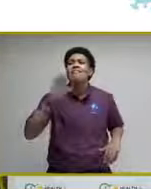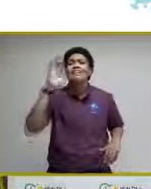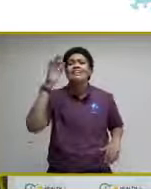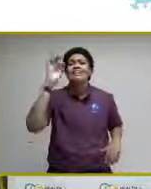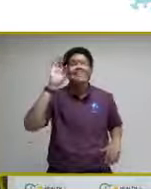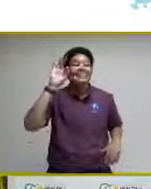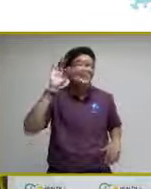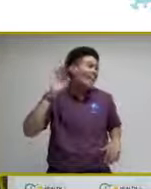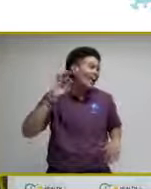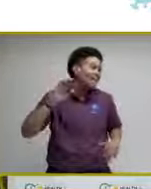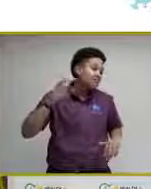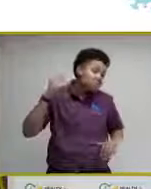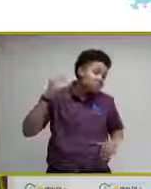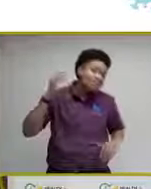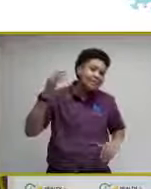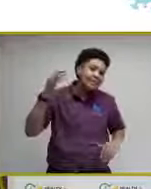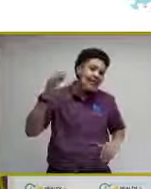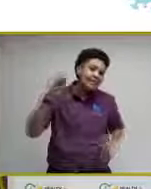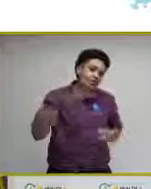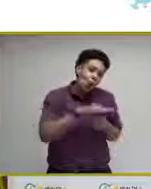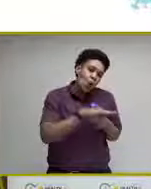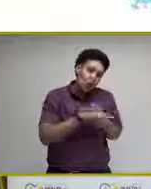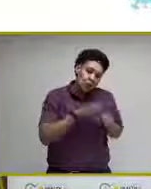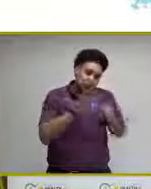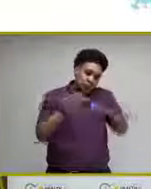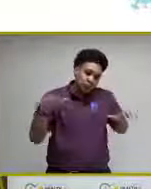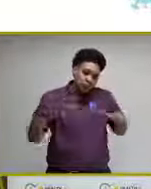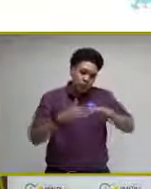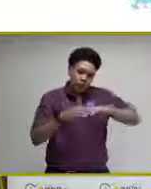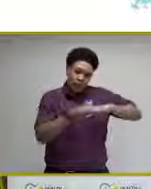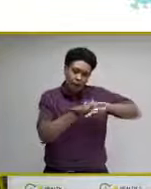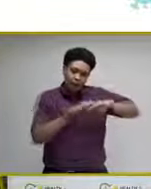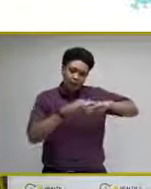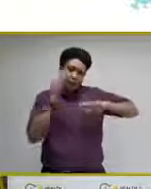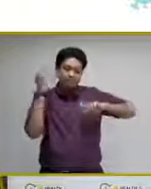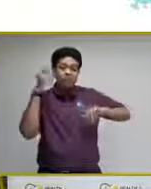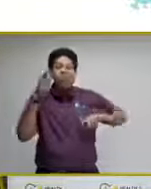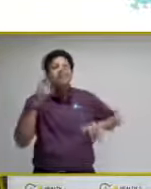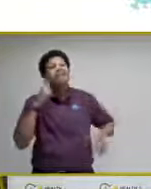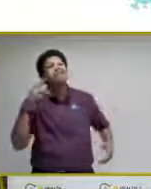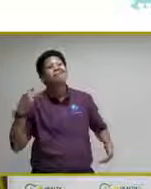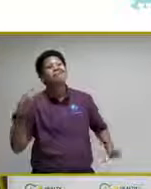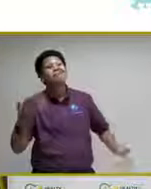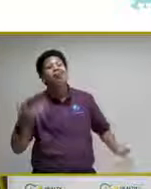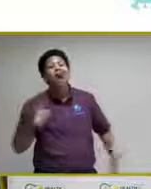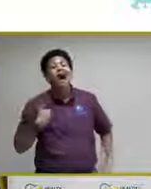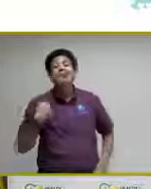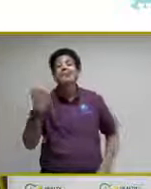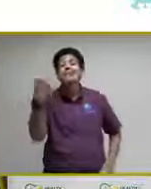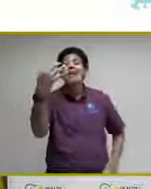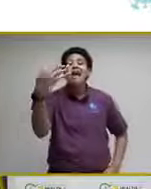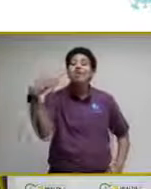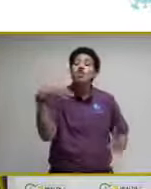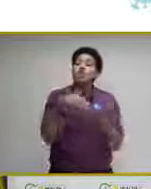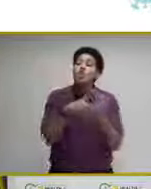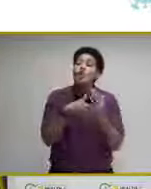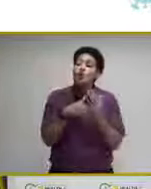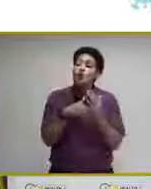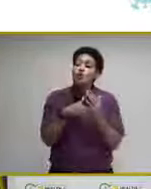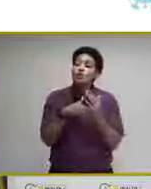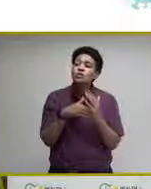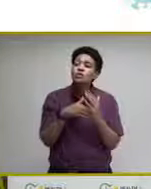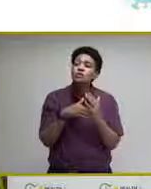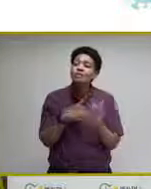19 such sites across the island, producing 19,000